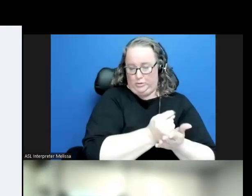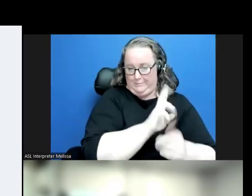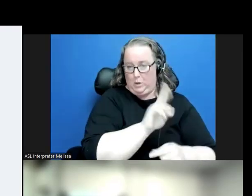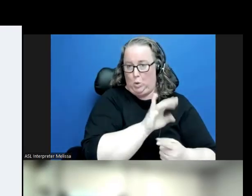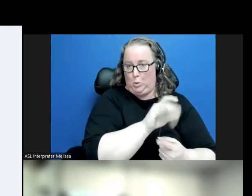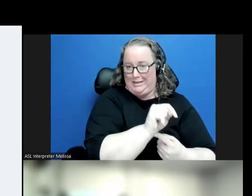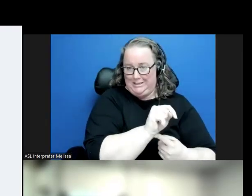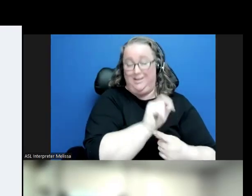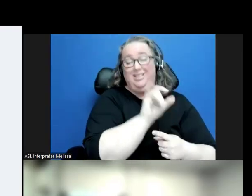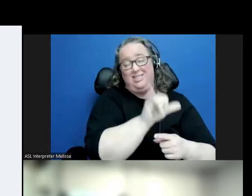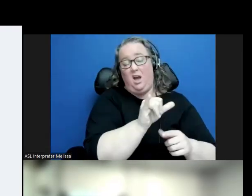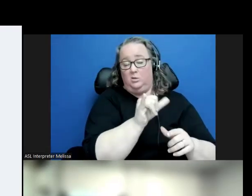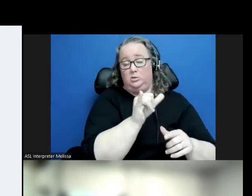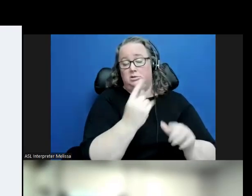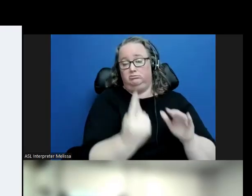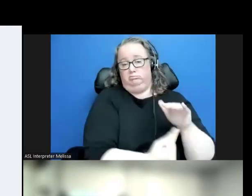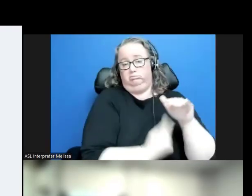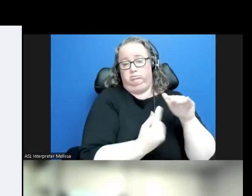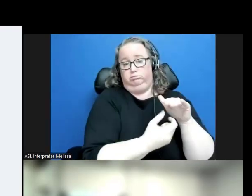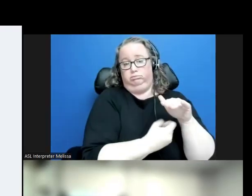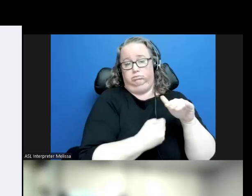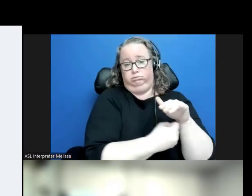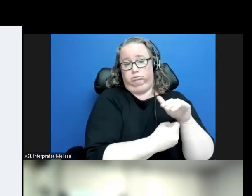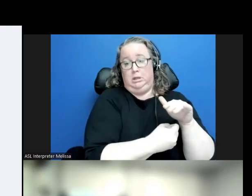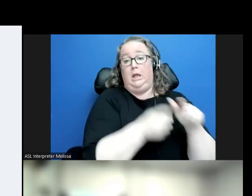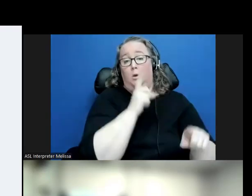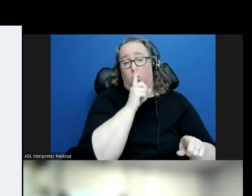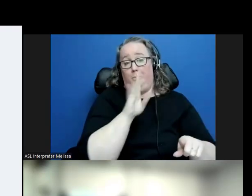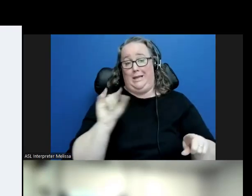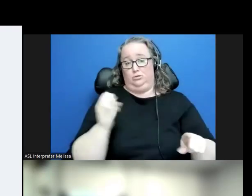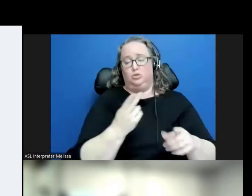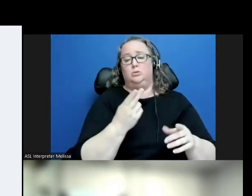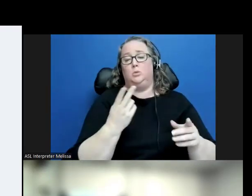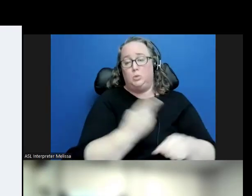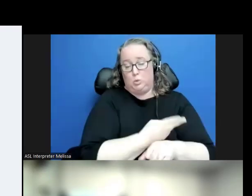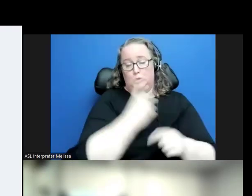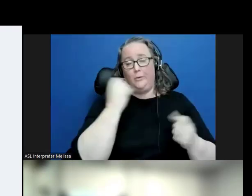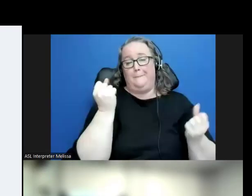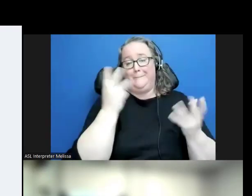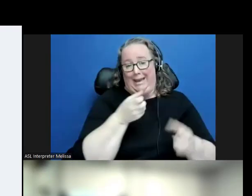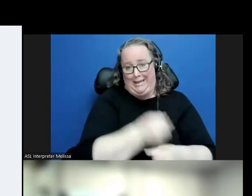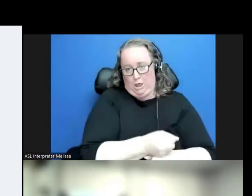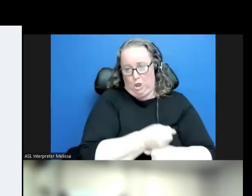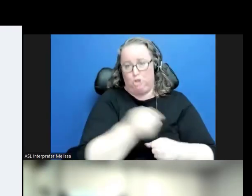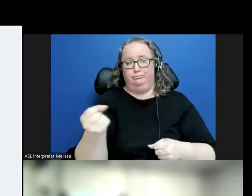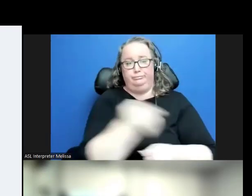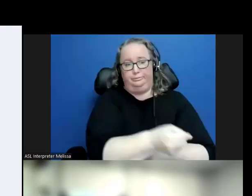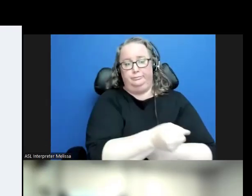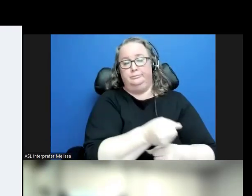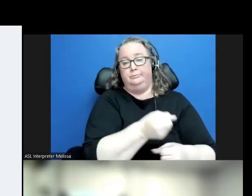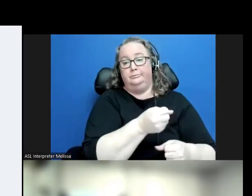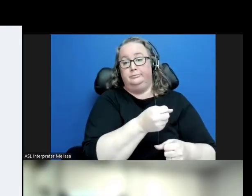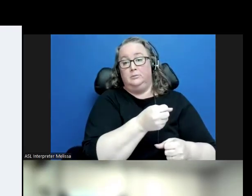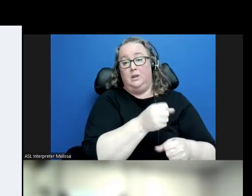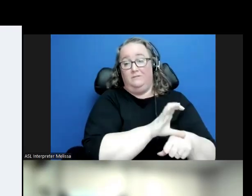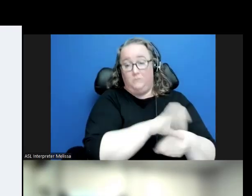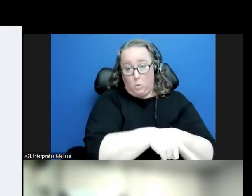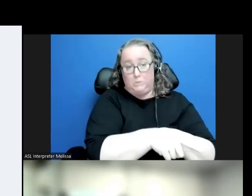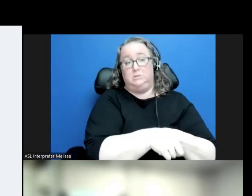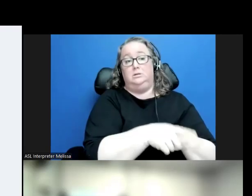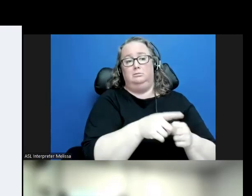a solitary confinement unit that Bridgewater had used for many years for seclusion and restraint, and where countless